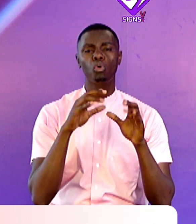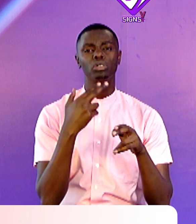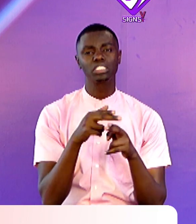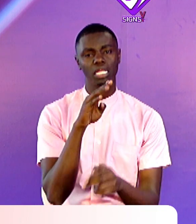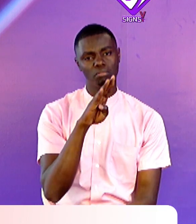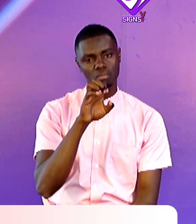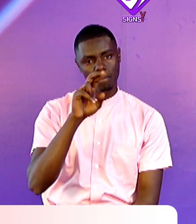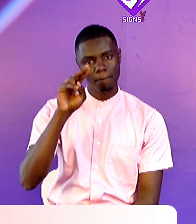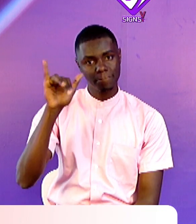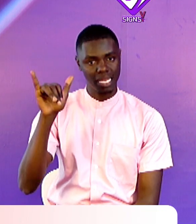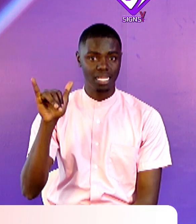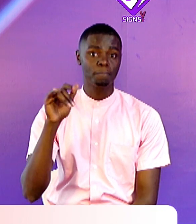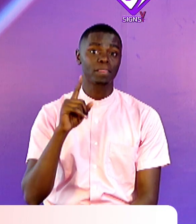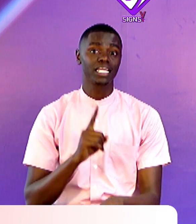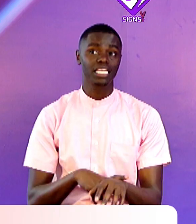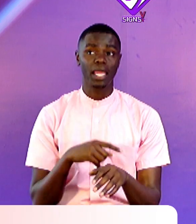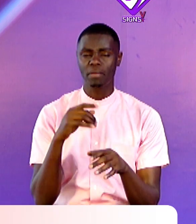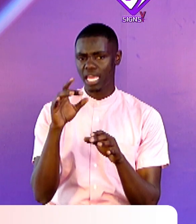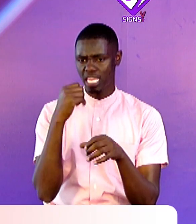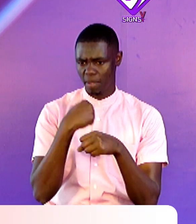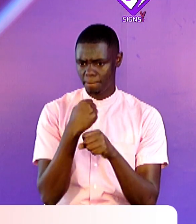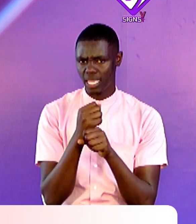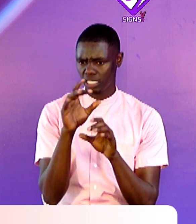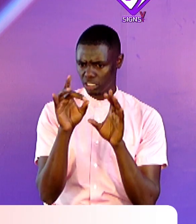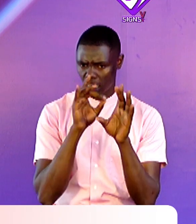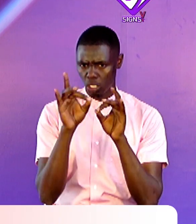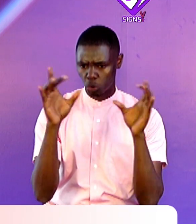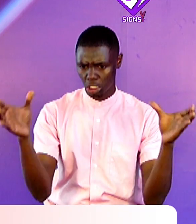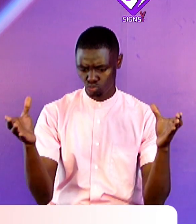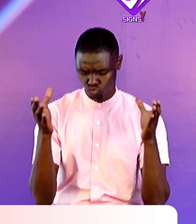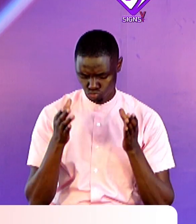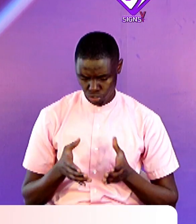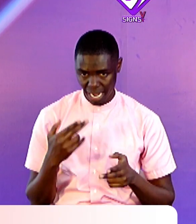happened when now he had made the selection and presented the names.